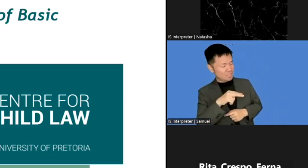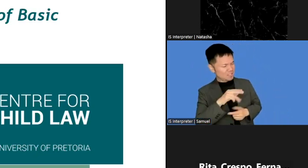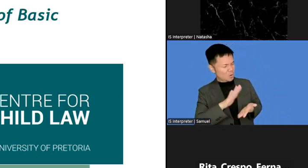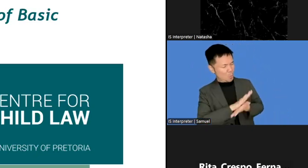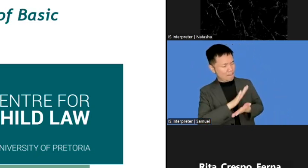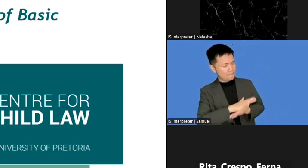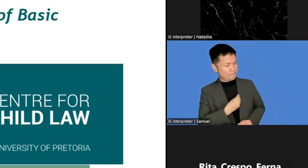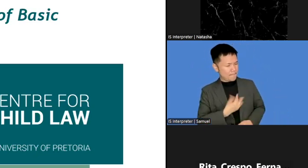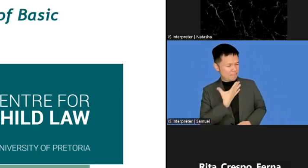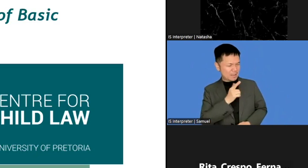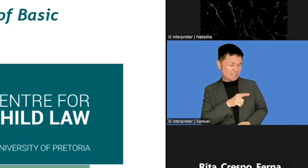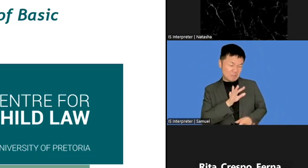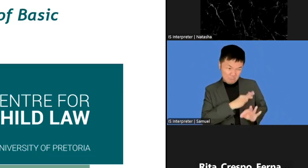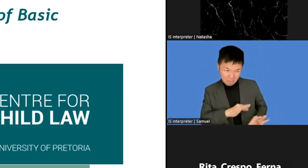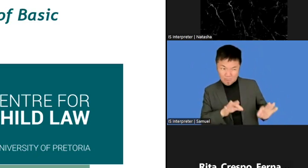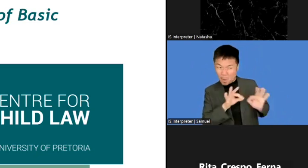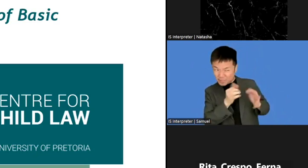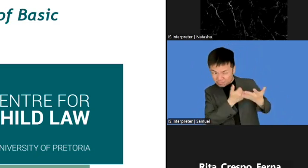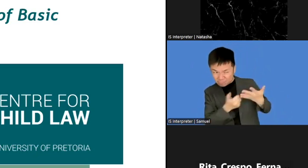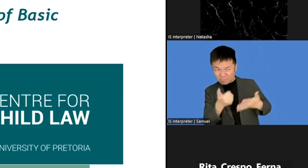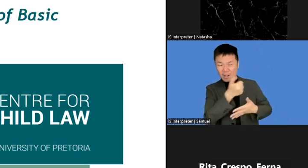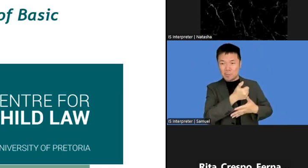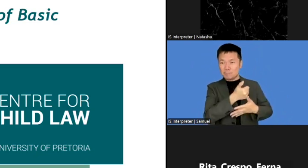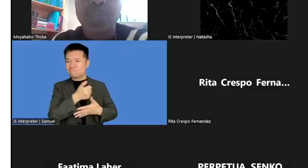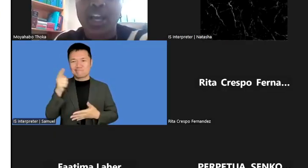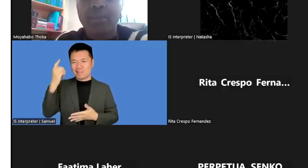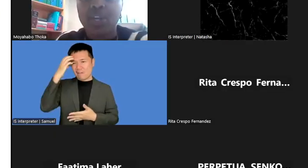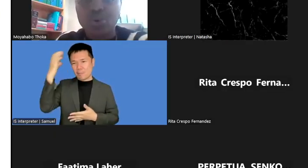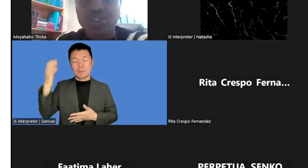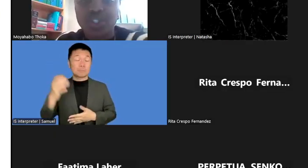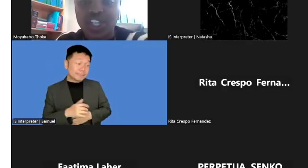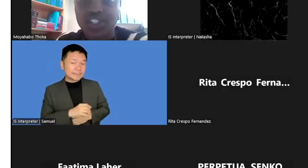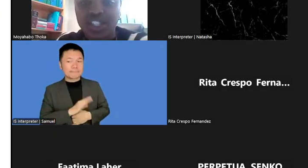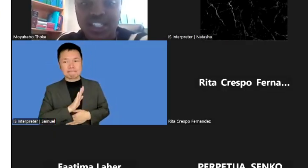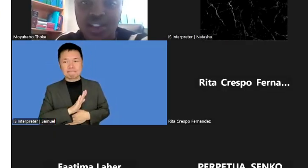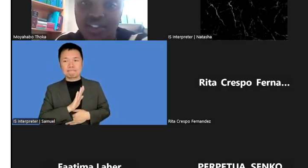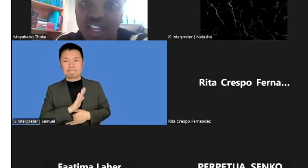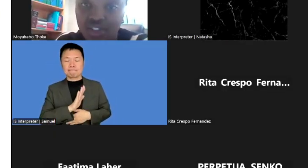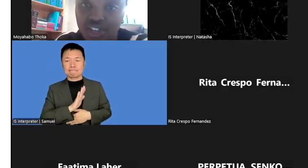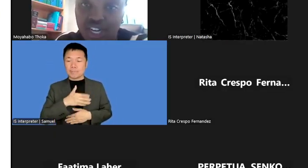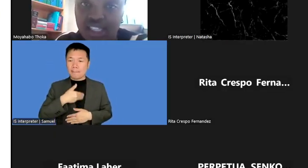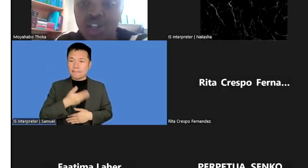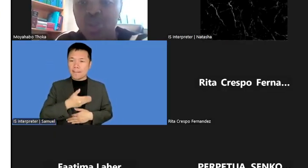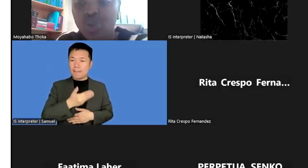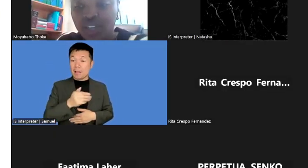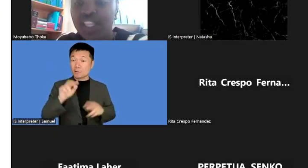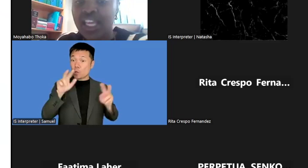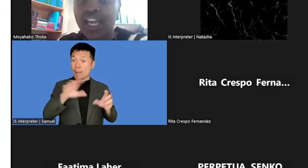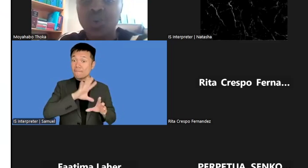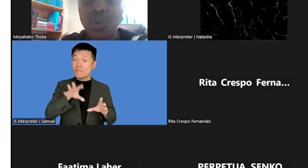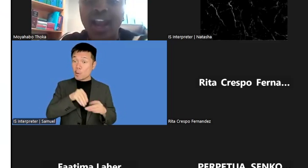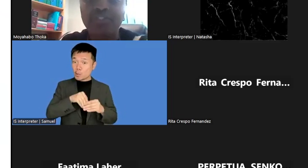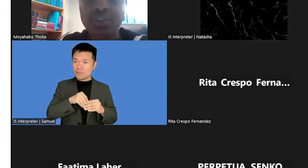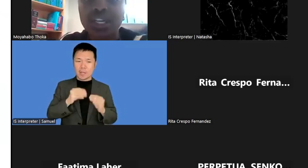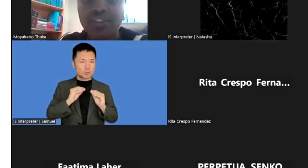not made it a provision of law to make sure that inclusive education in South Africa is realized. So given